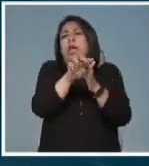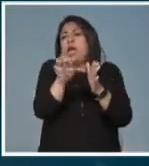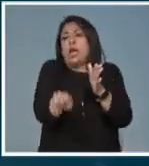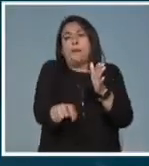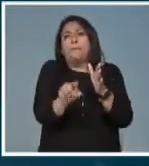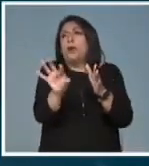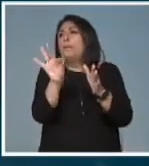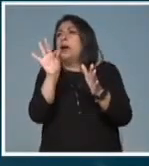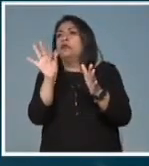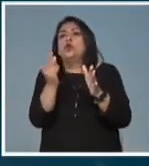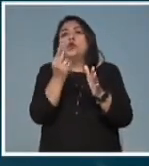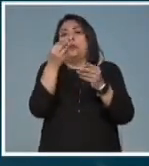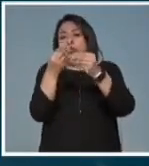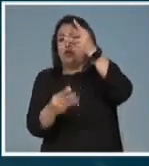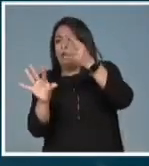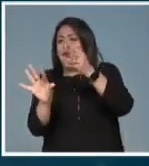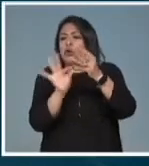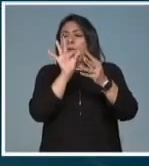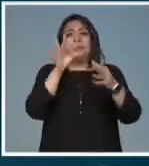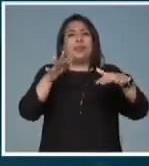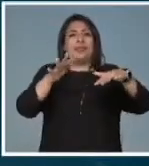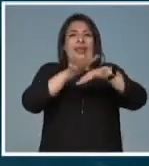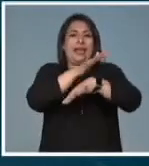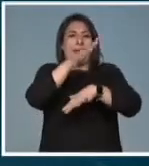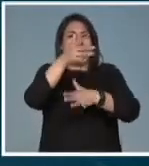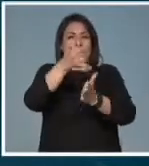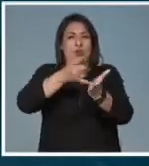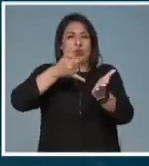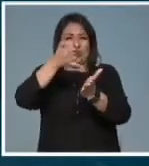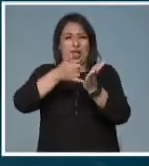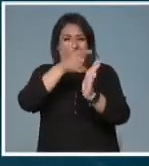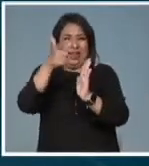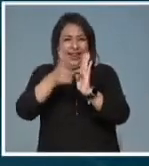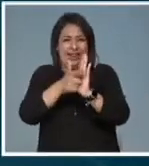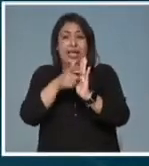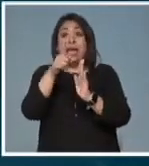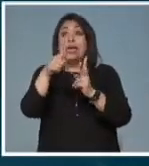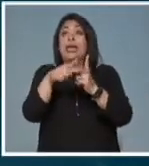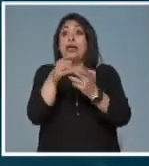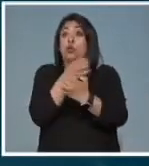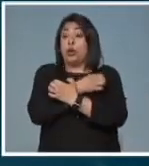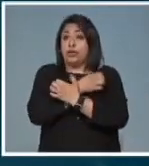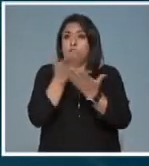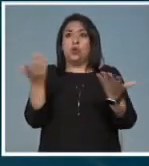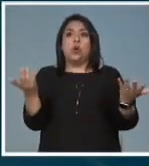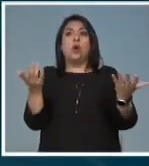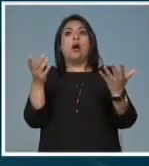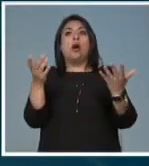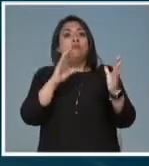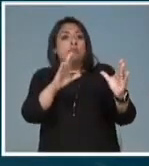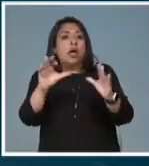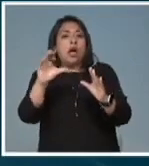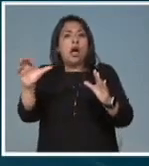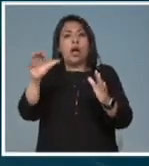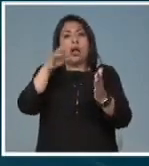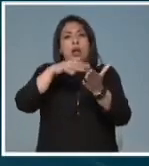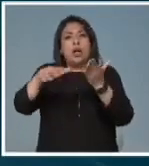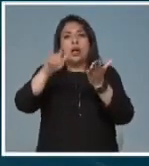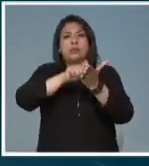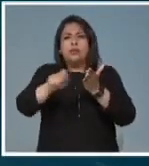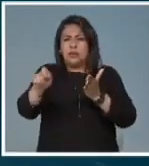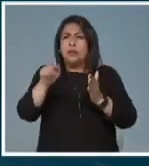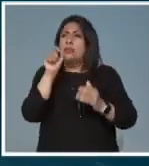one of the examples. There are many others. Agricultural reform is another one. Education is another one. Literacy campaigns